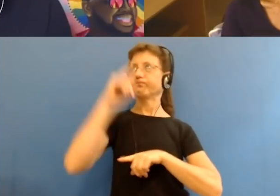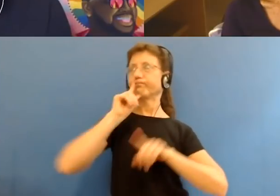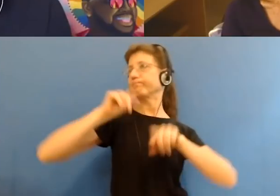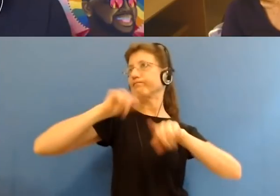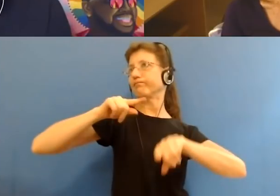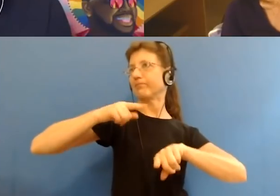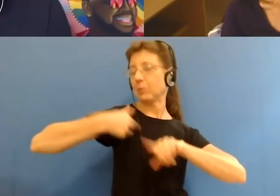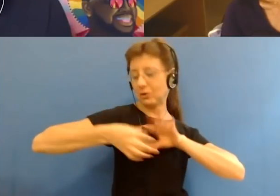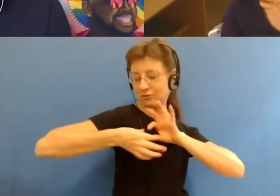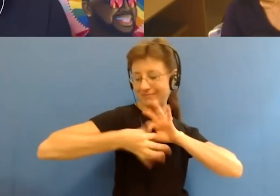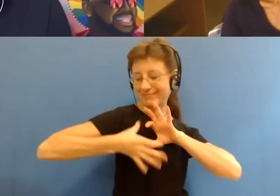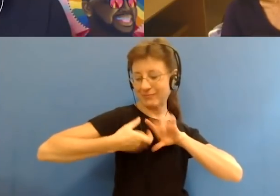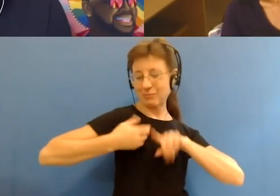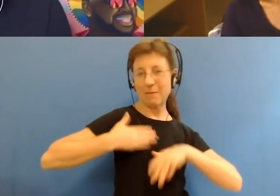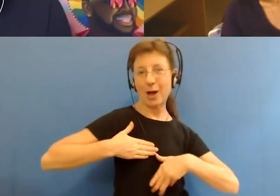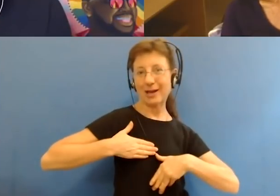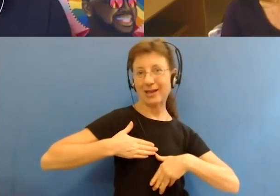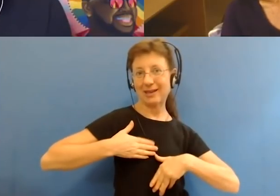prematurely.